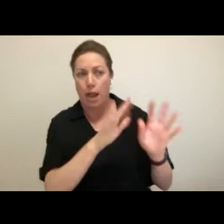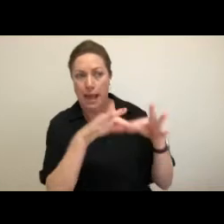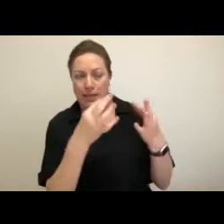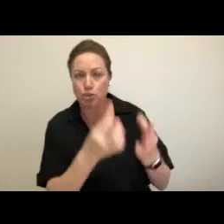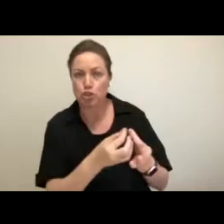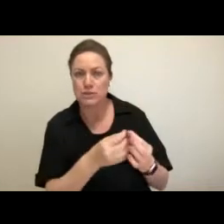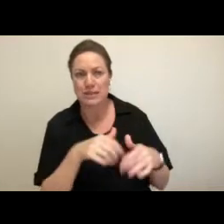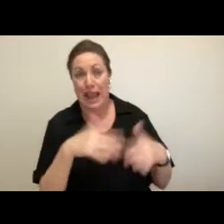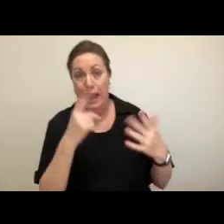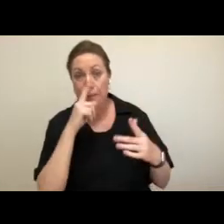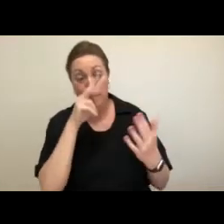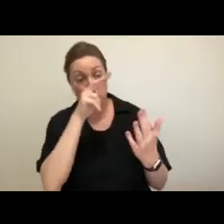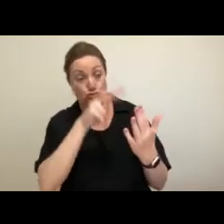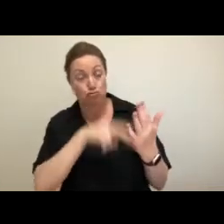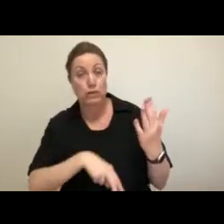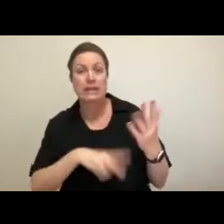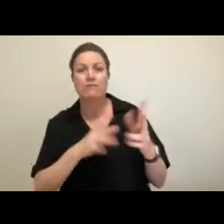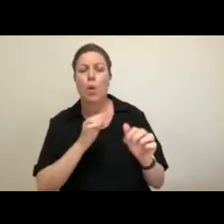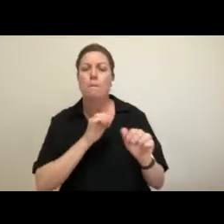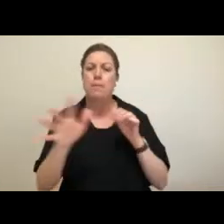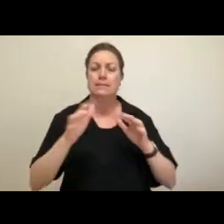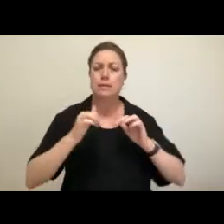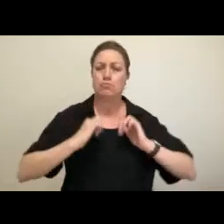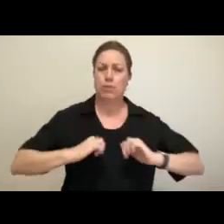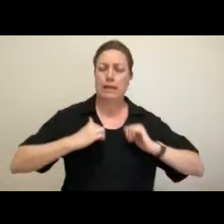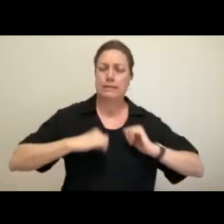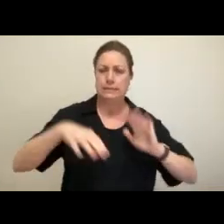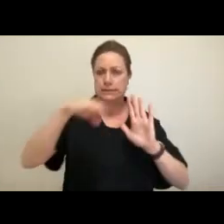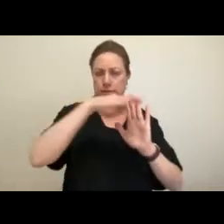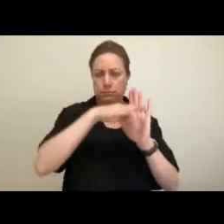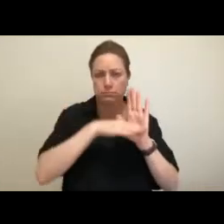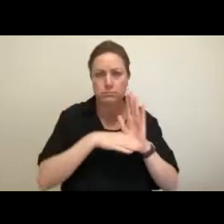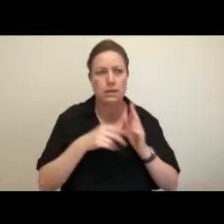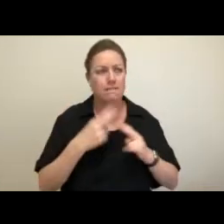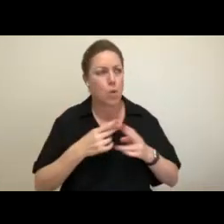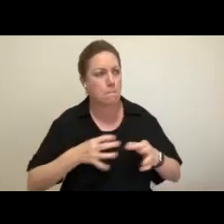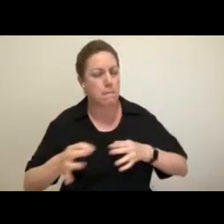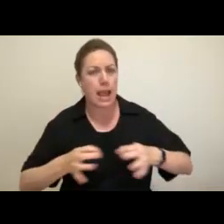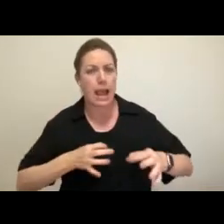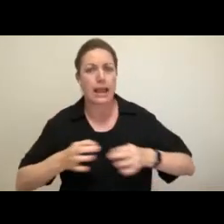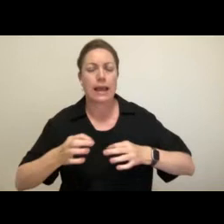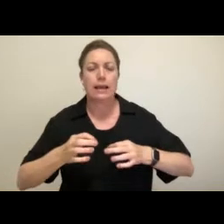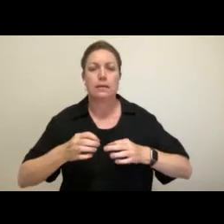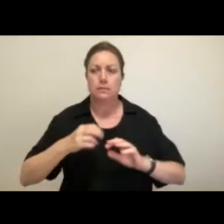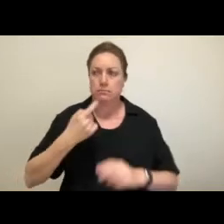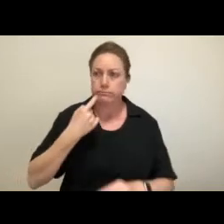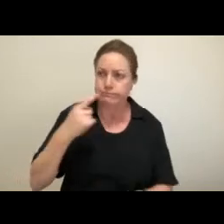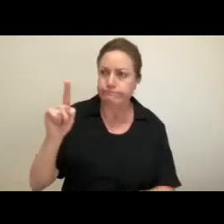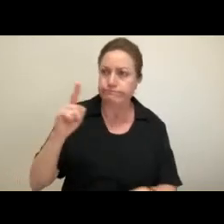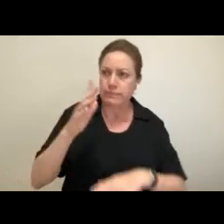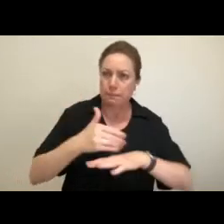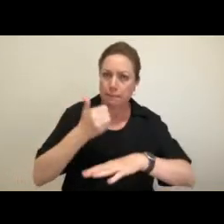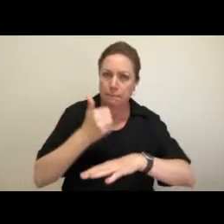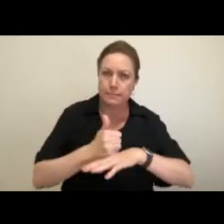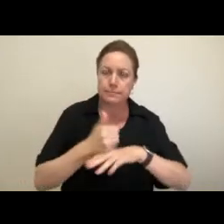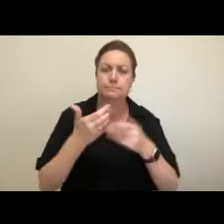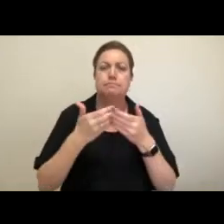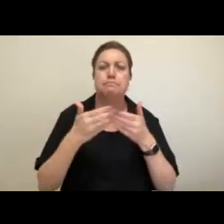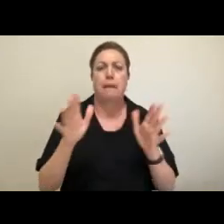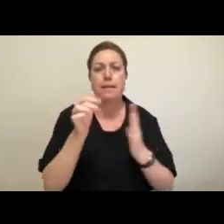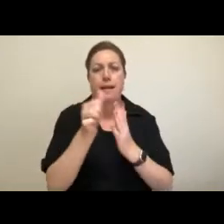practice principles to the planning, commissioning, implementation and maintenance of public art.